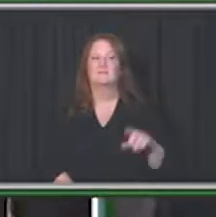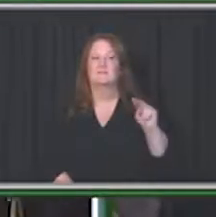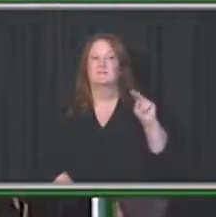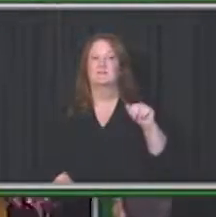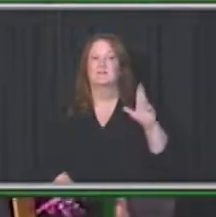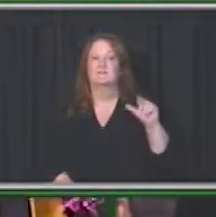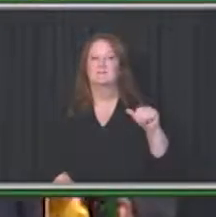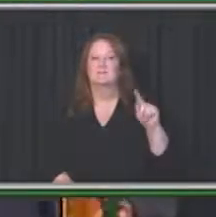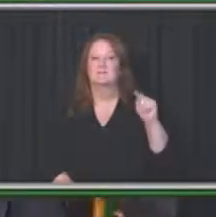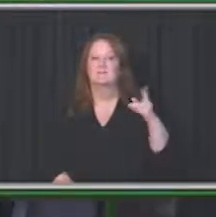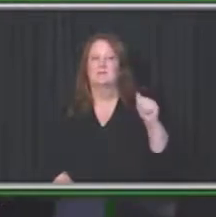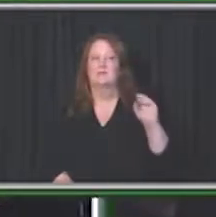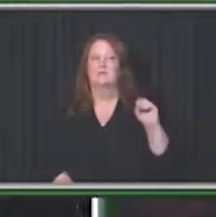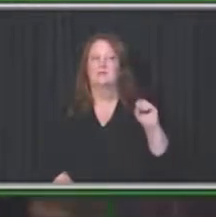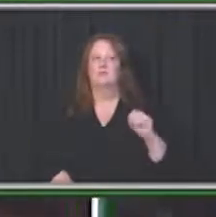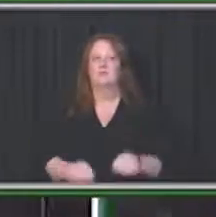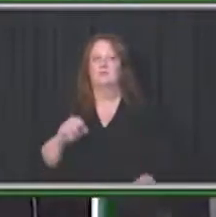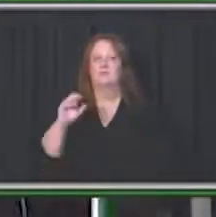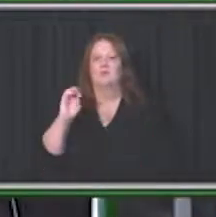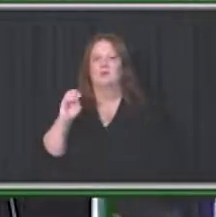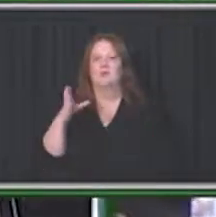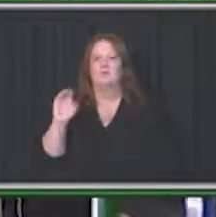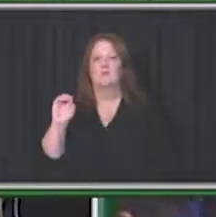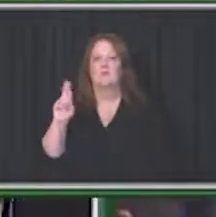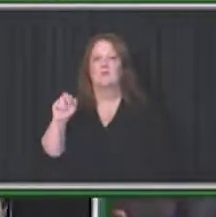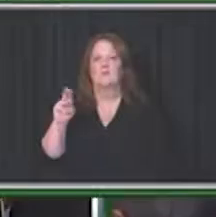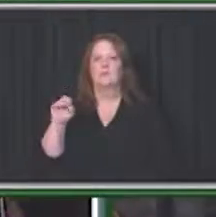Lancy Tao. Ethel Ramirez.